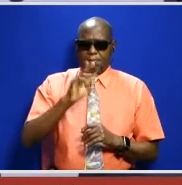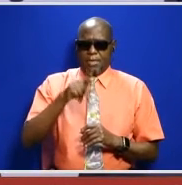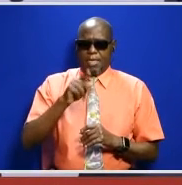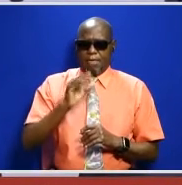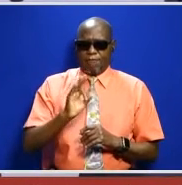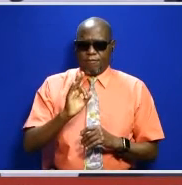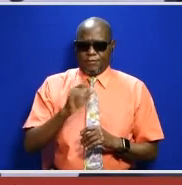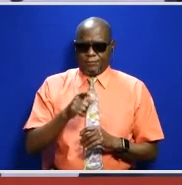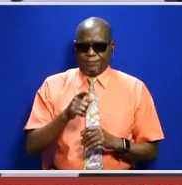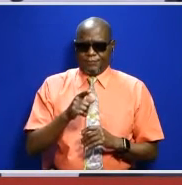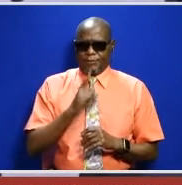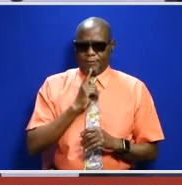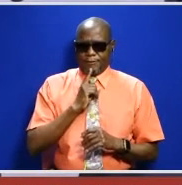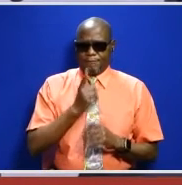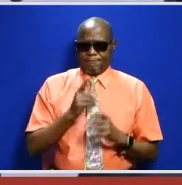that